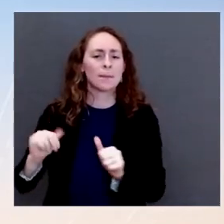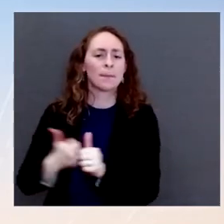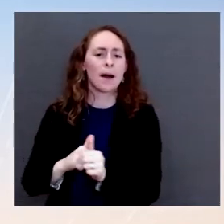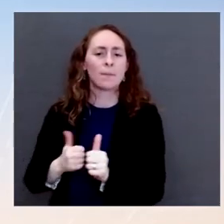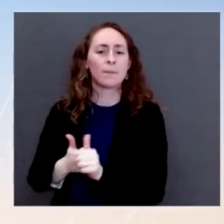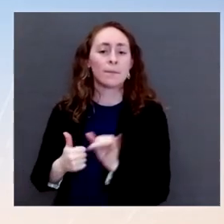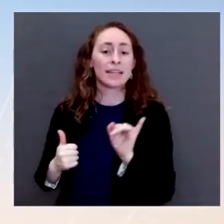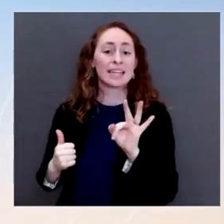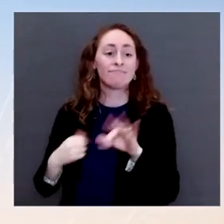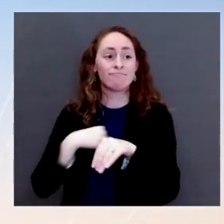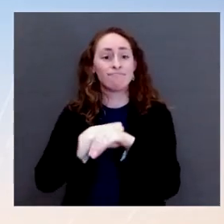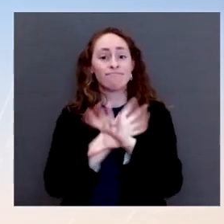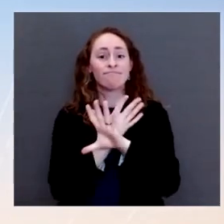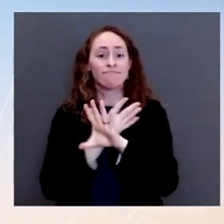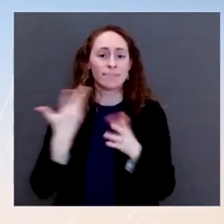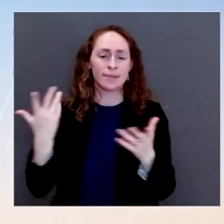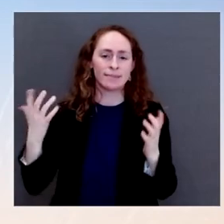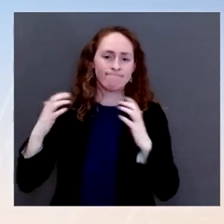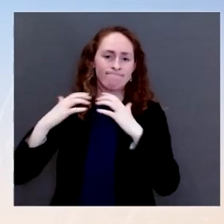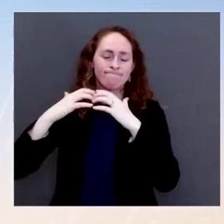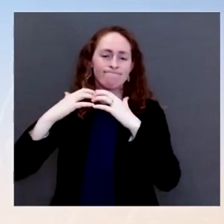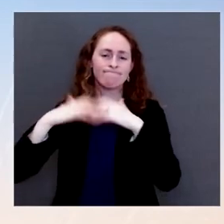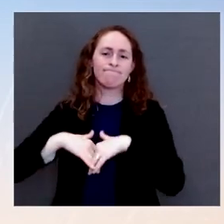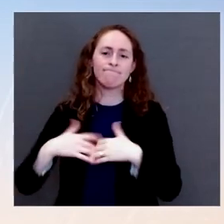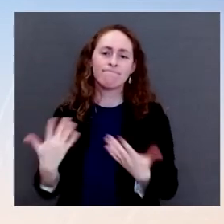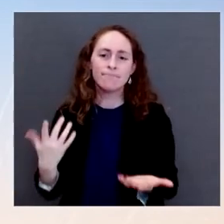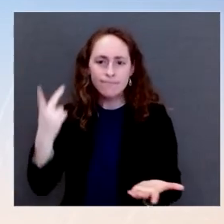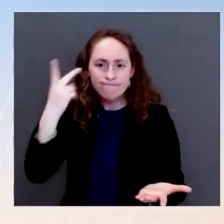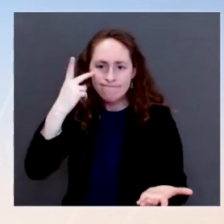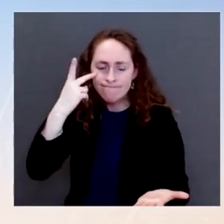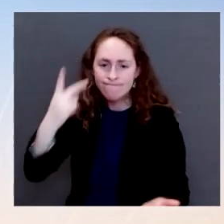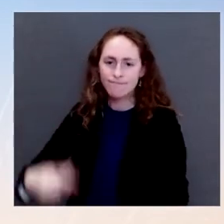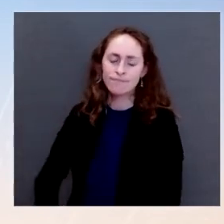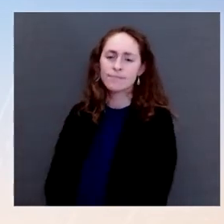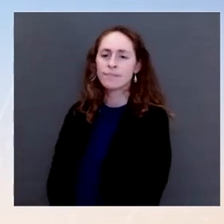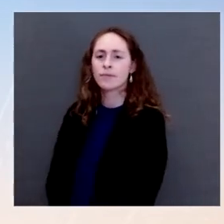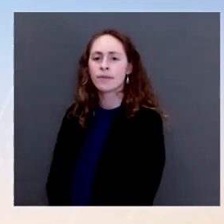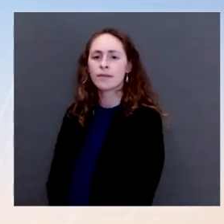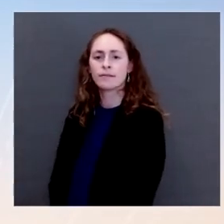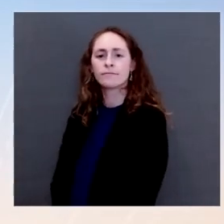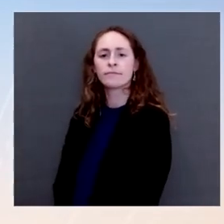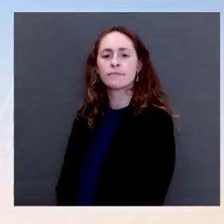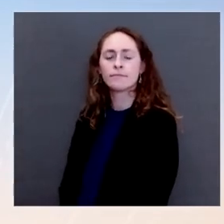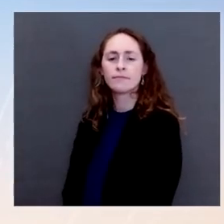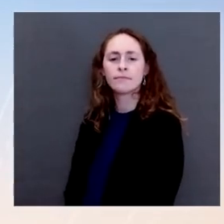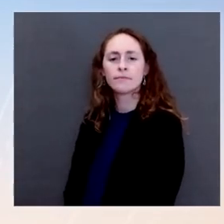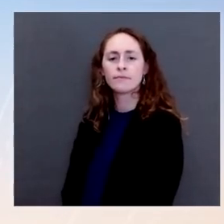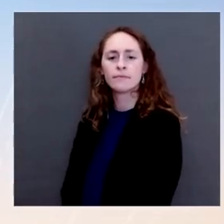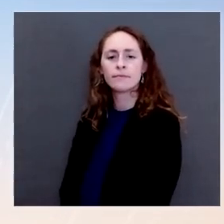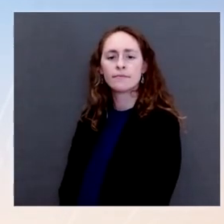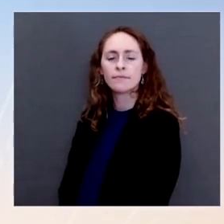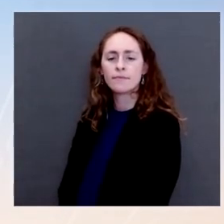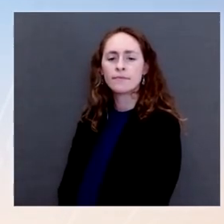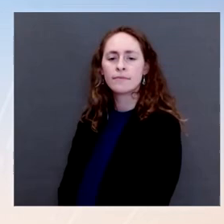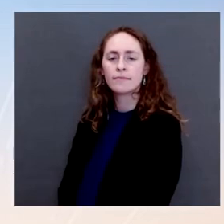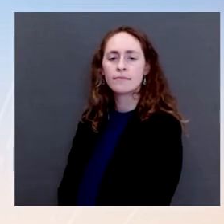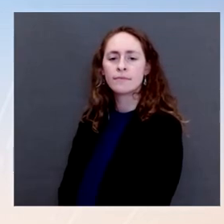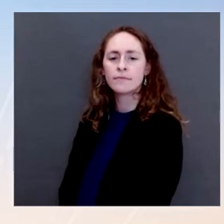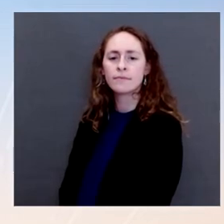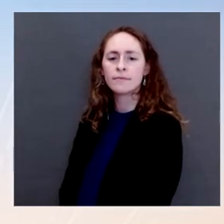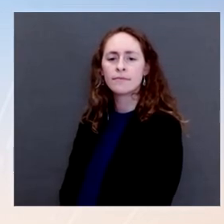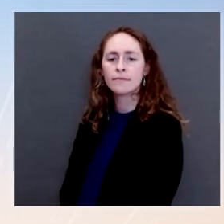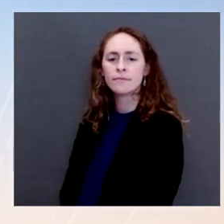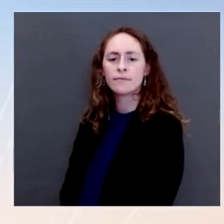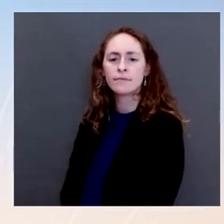move forward, the military progression that we saw happen in 2014. I have one quick question on testing. Last